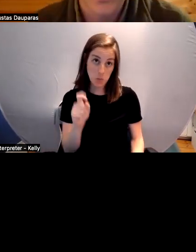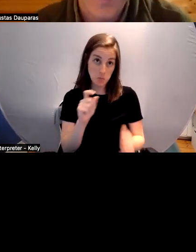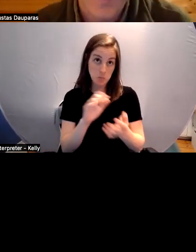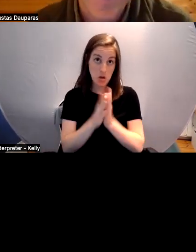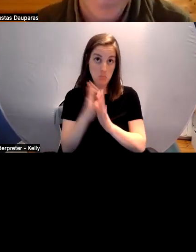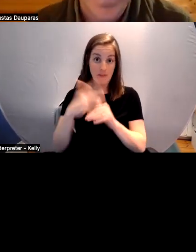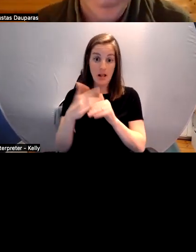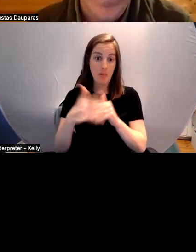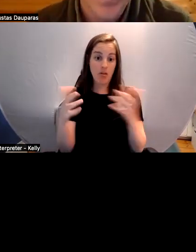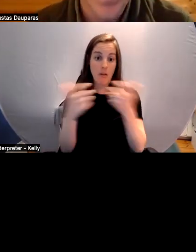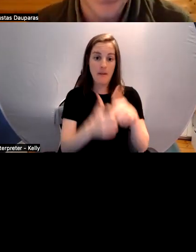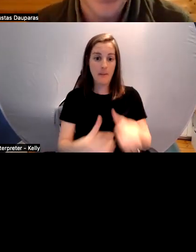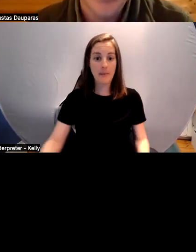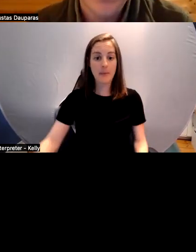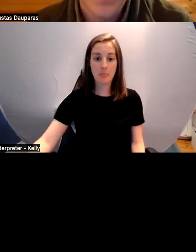compatible.